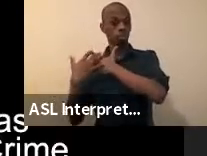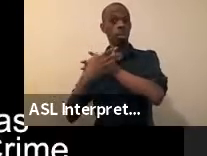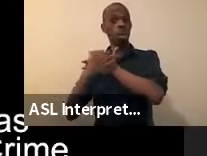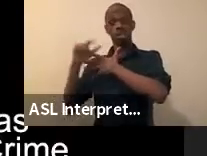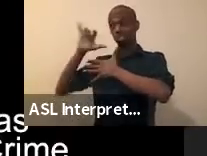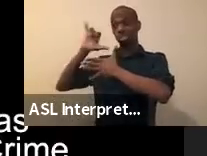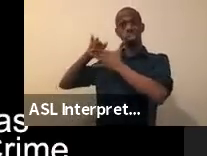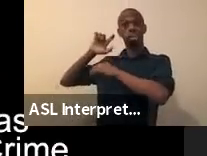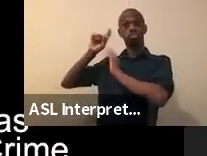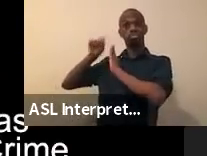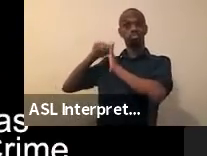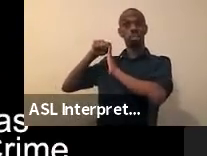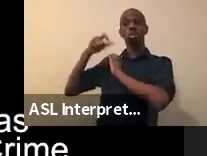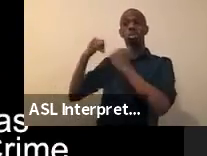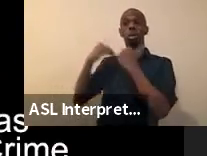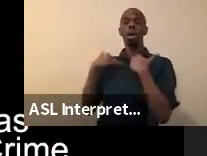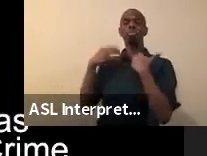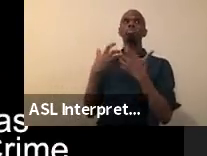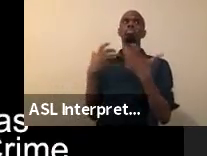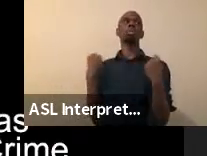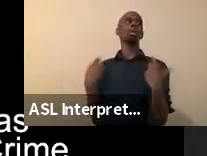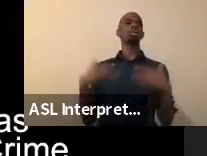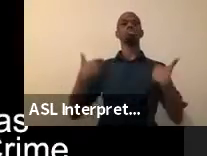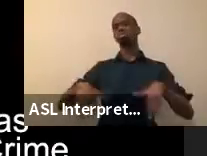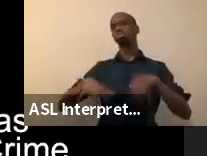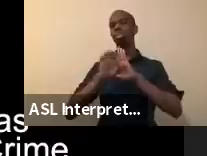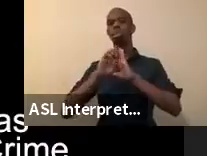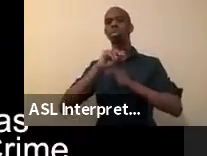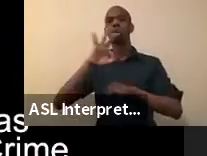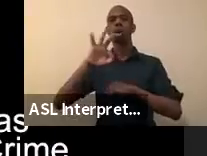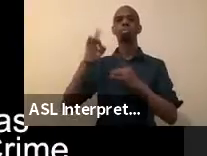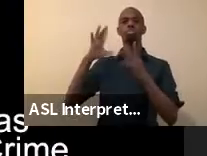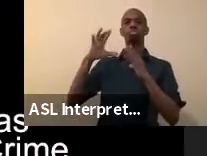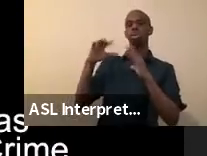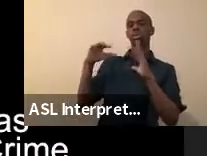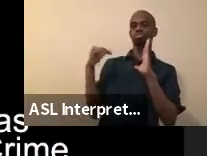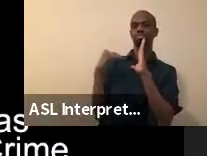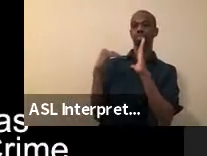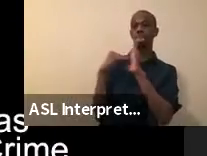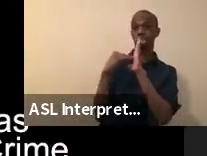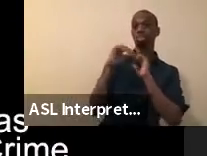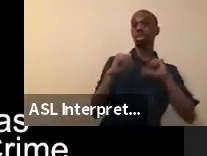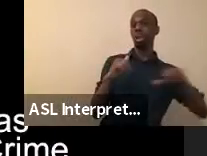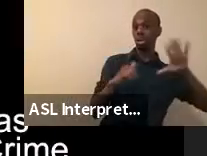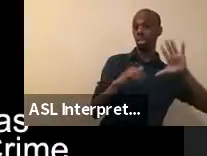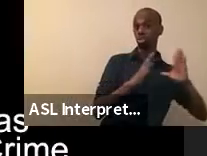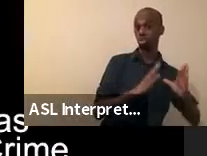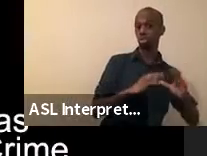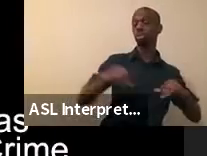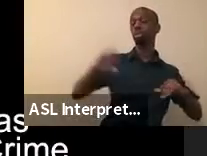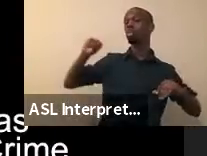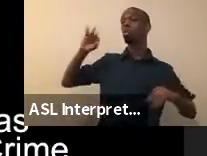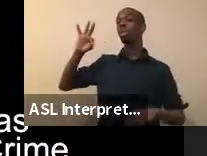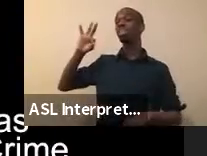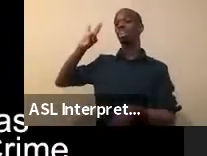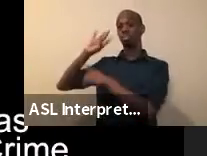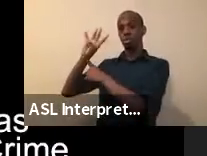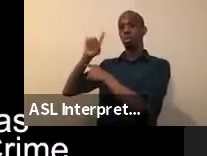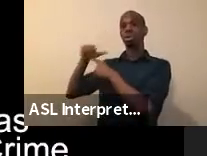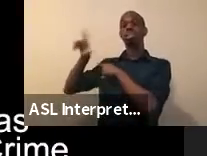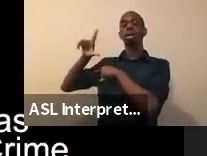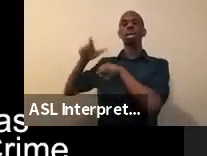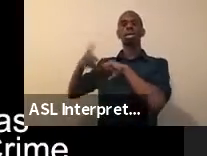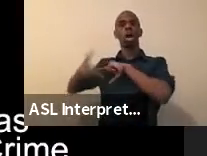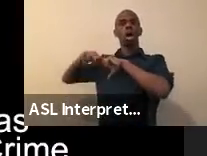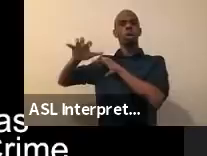examples of racial violence against Asians and other groups, right? Some of that I, you know, already talked about. So in 1994, they update the Hate Crime Statistics